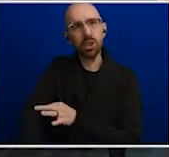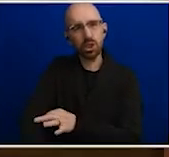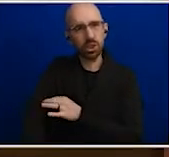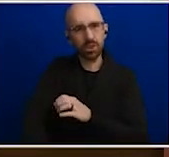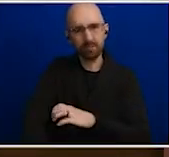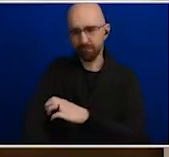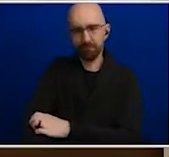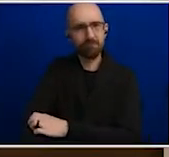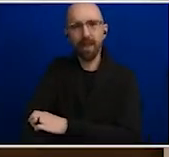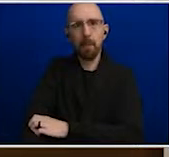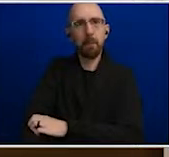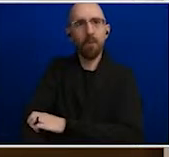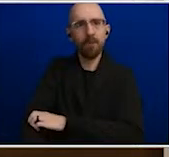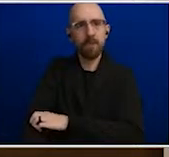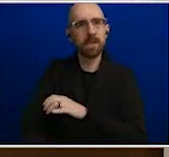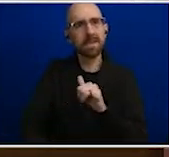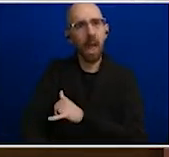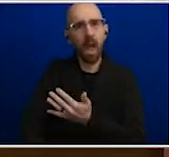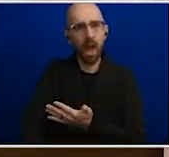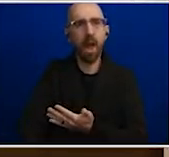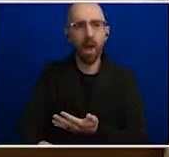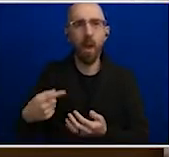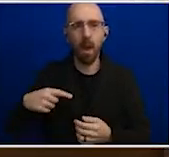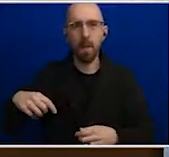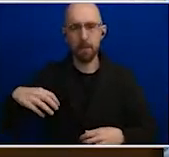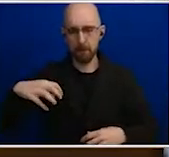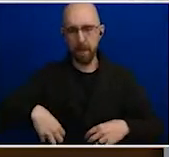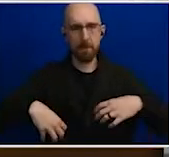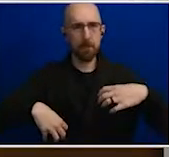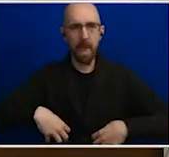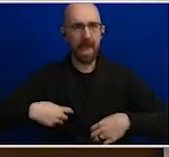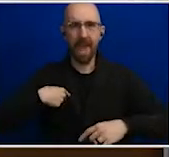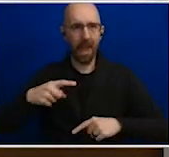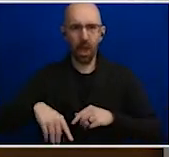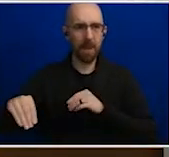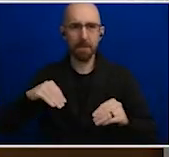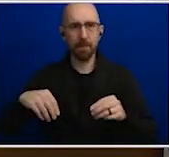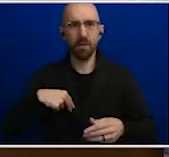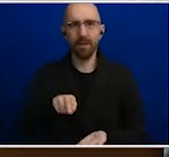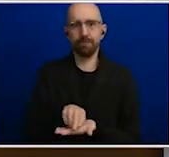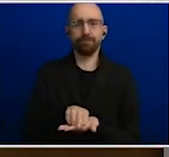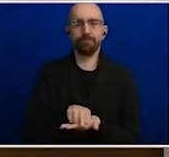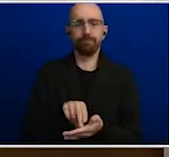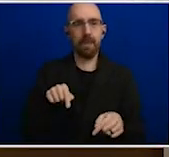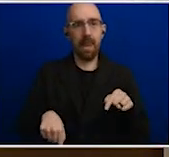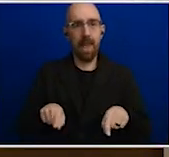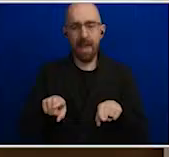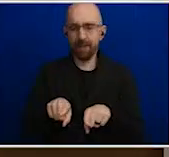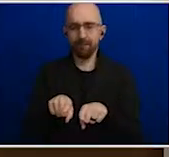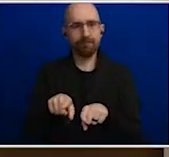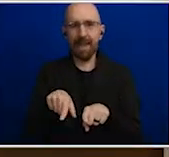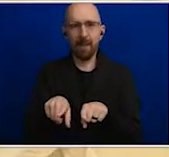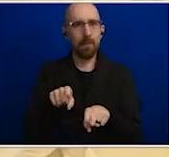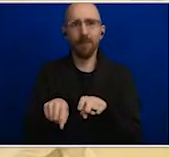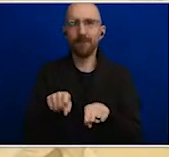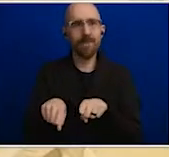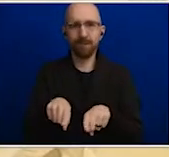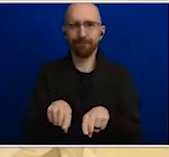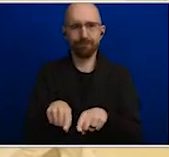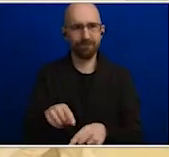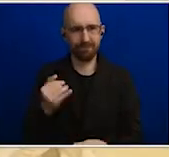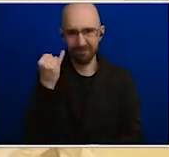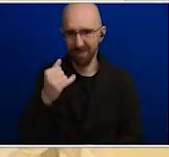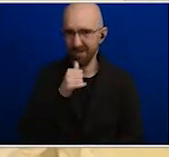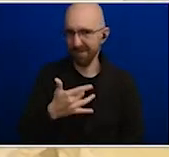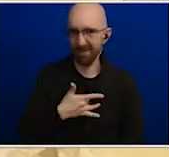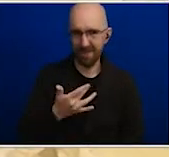move. So it's pinned on both sides. I couldn't really move that much of my legs. As you can imagine, it did not feel good. Richard would